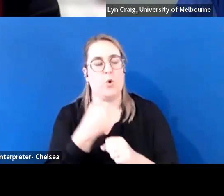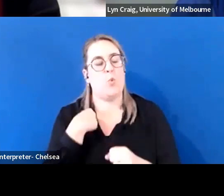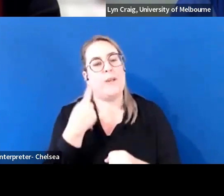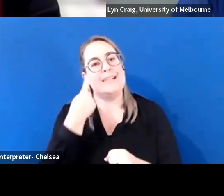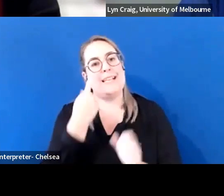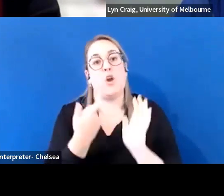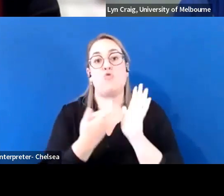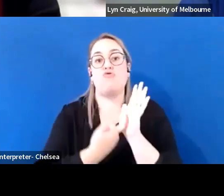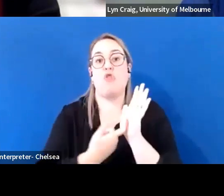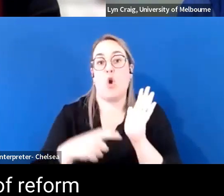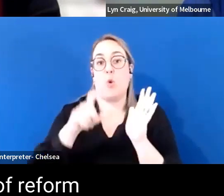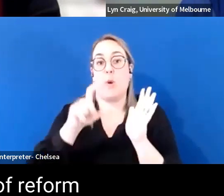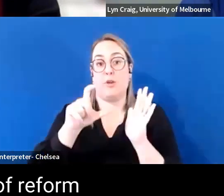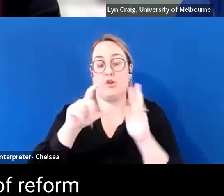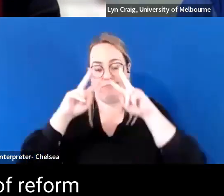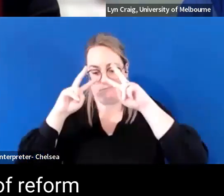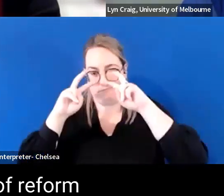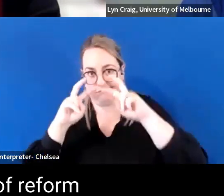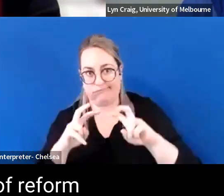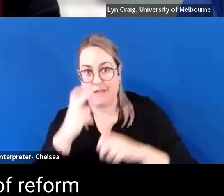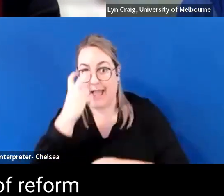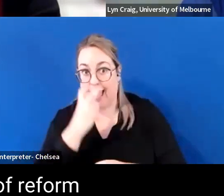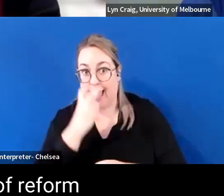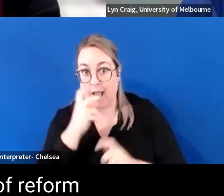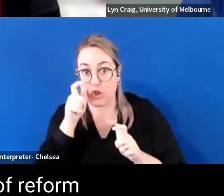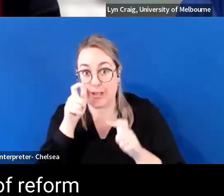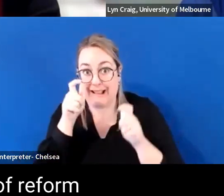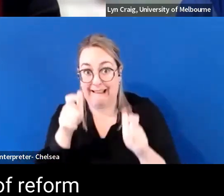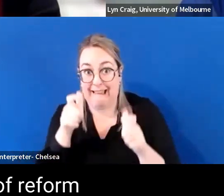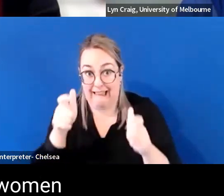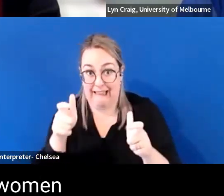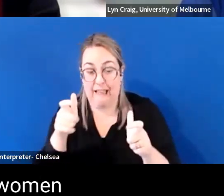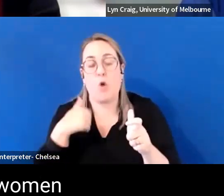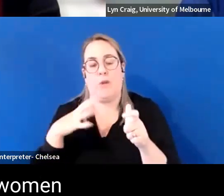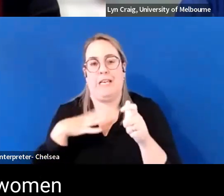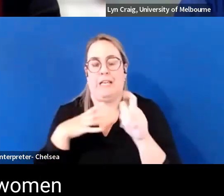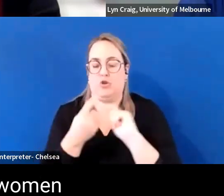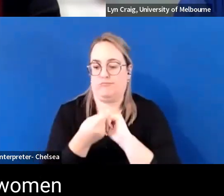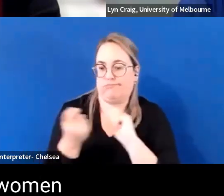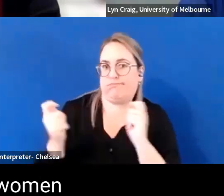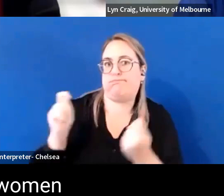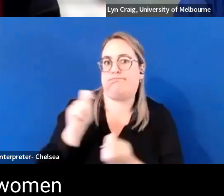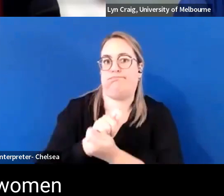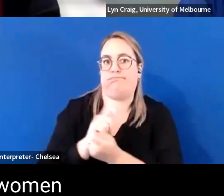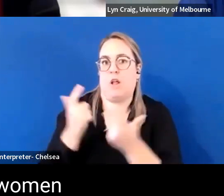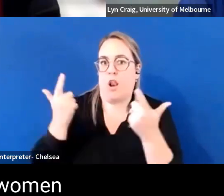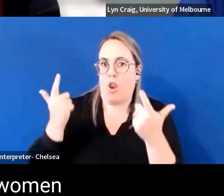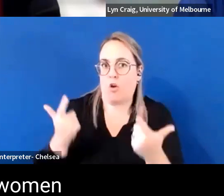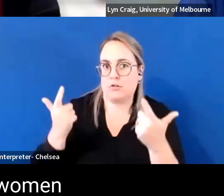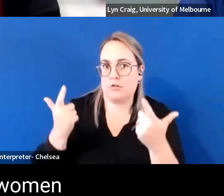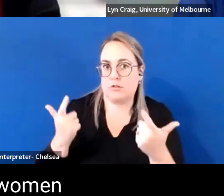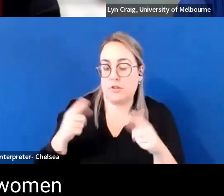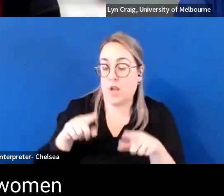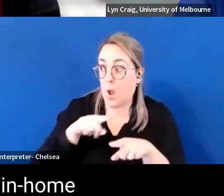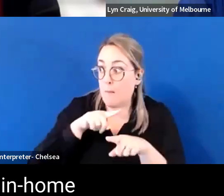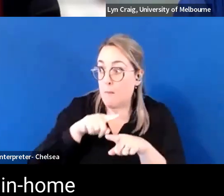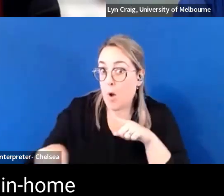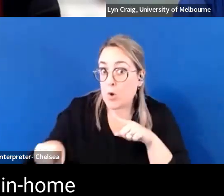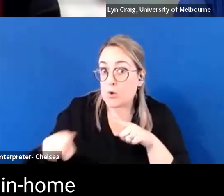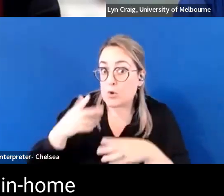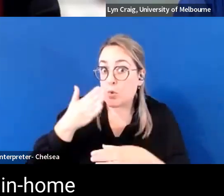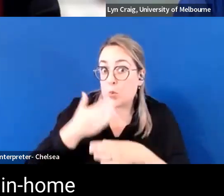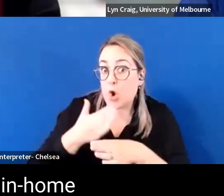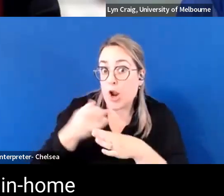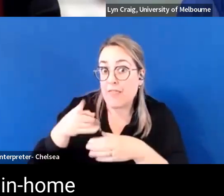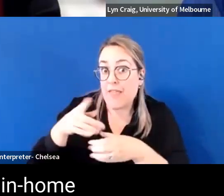care sector. There is a lot of reform required in that sector, and mostly women perform that work. We